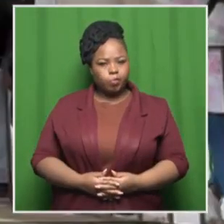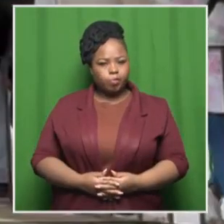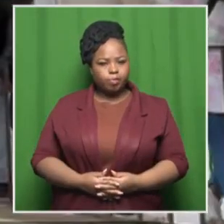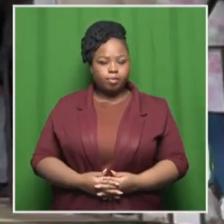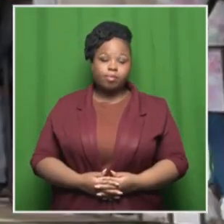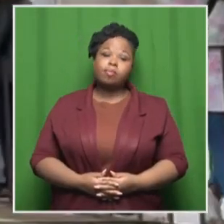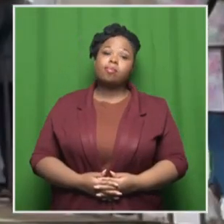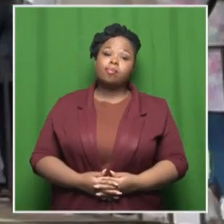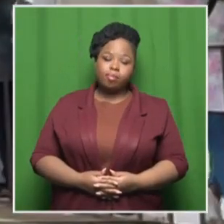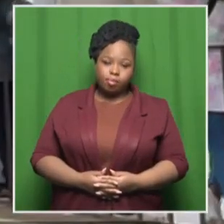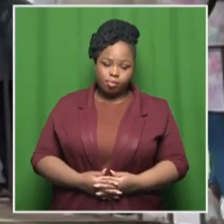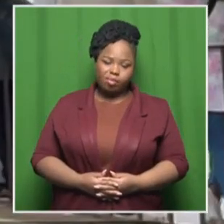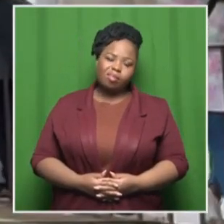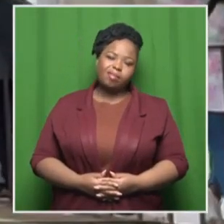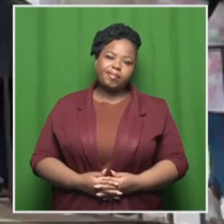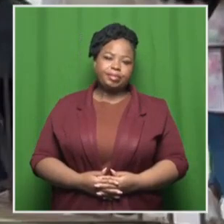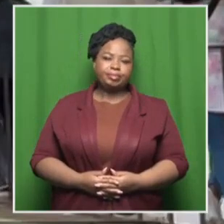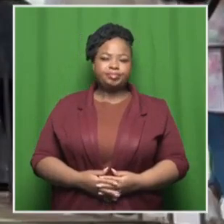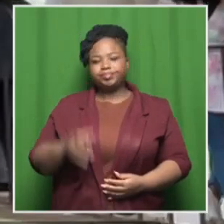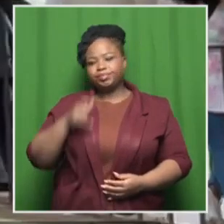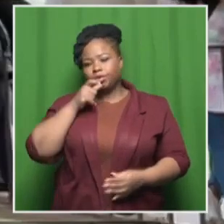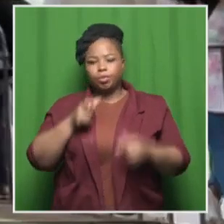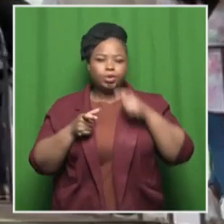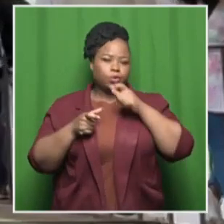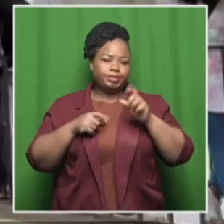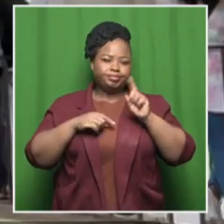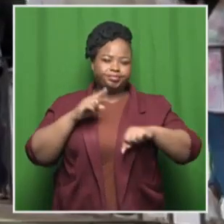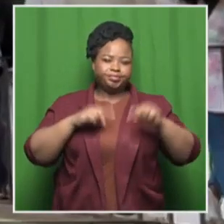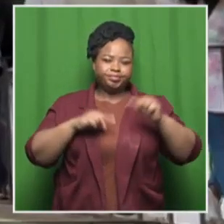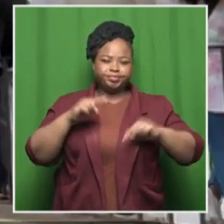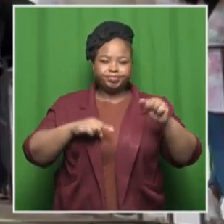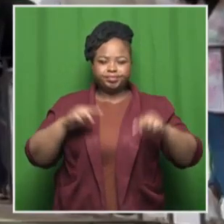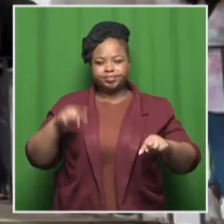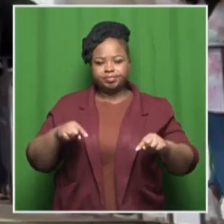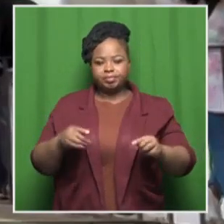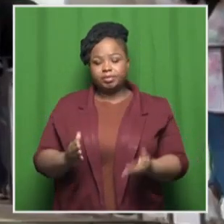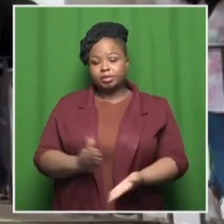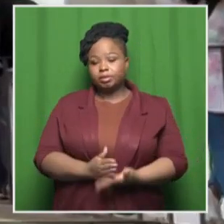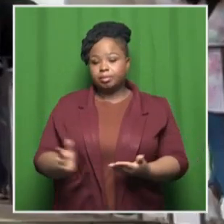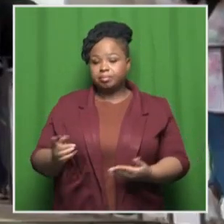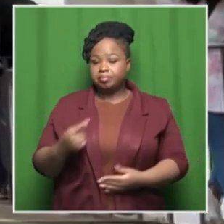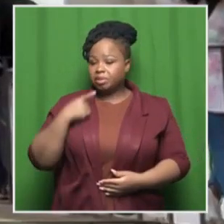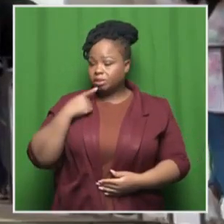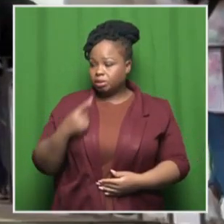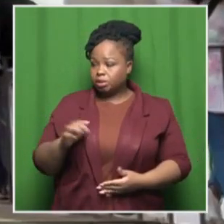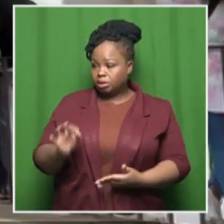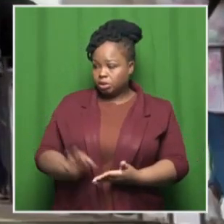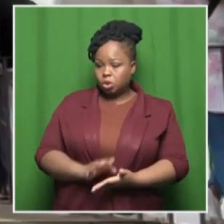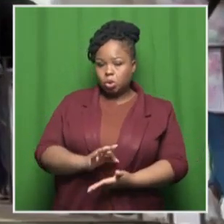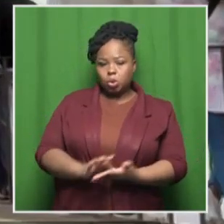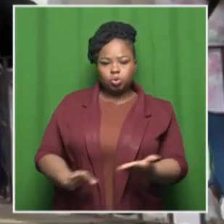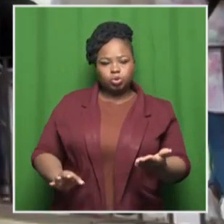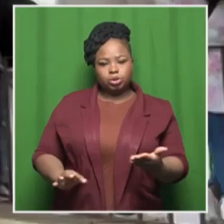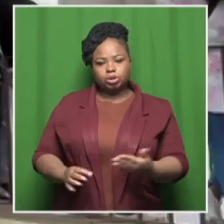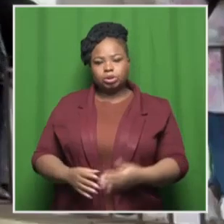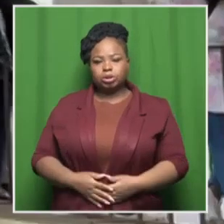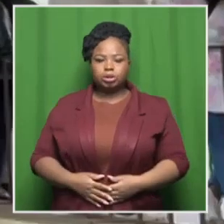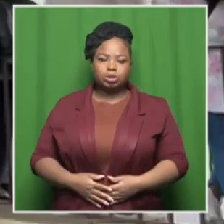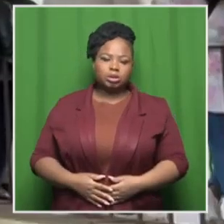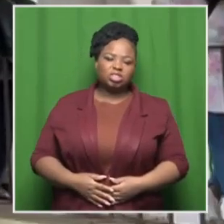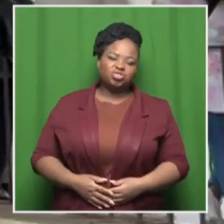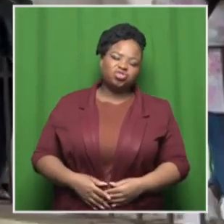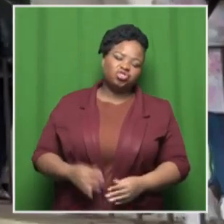Well, there have been mixed reactions from Mozambicans. Some are saying that this election is sort of